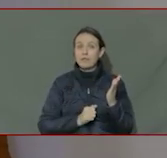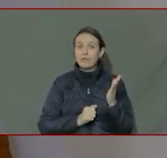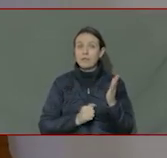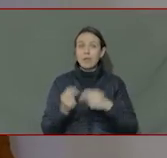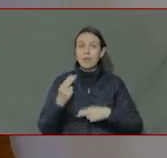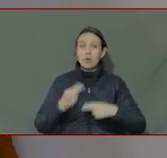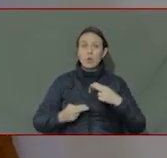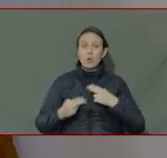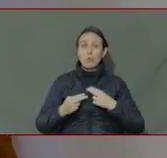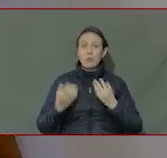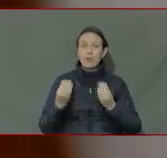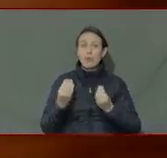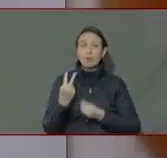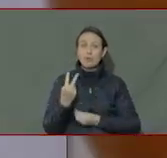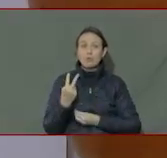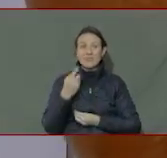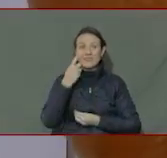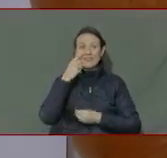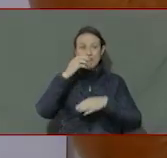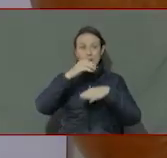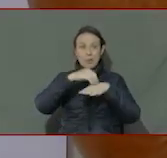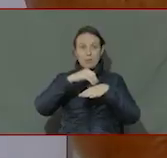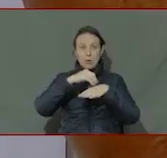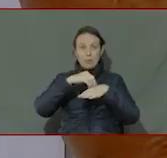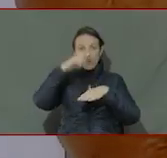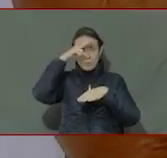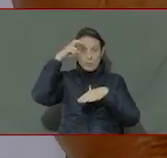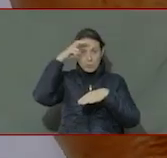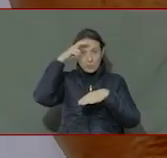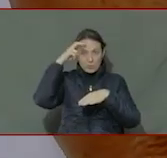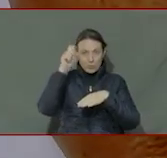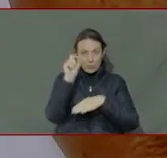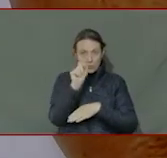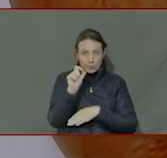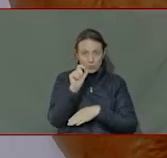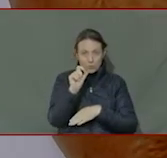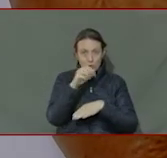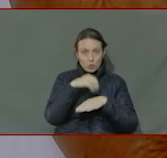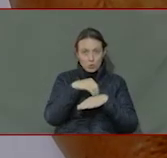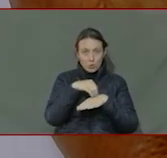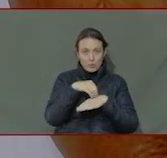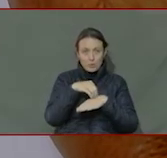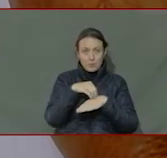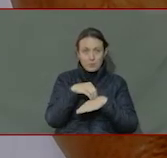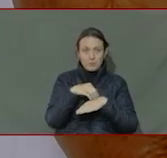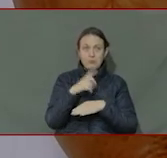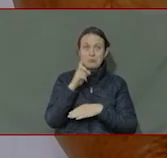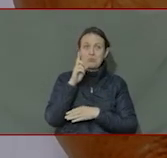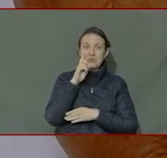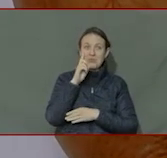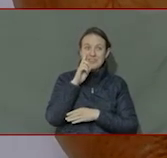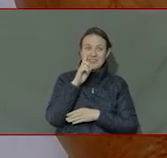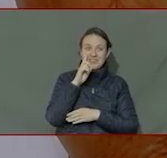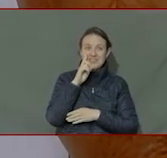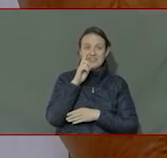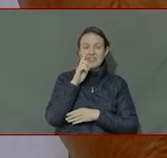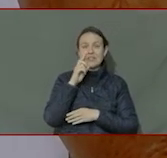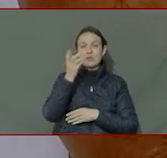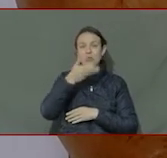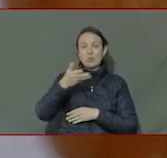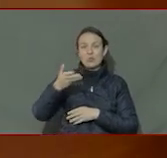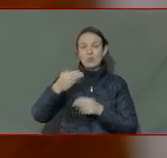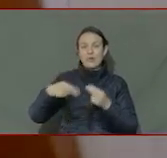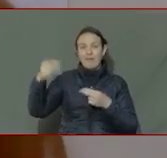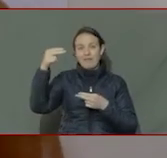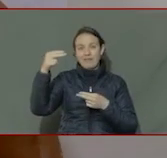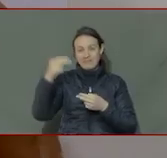here's the problem where I'm indicating there with the blue, that the levels of glucose are too high.